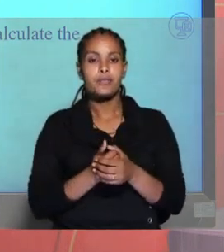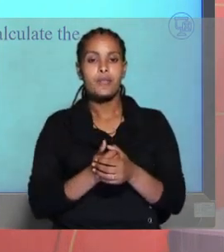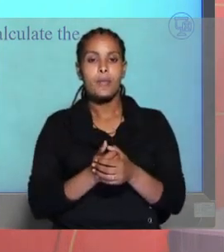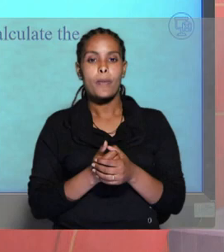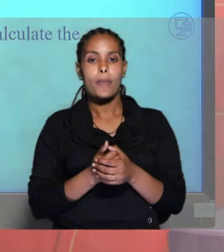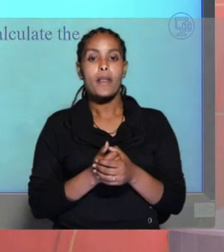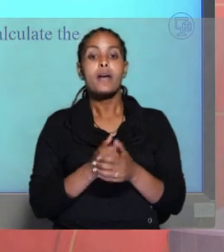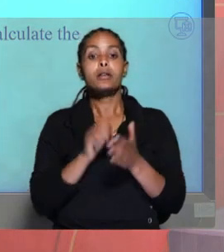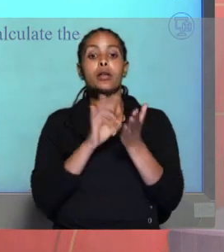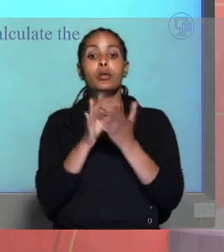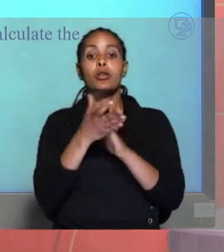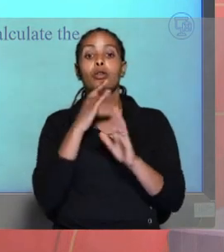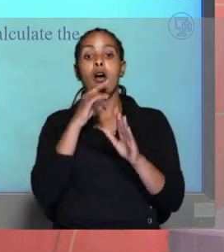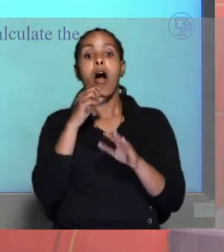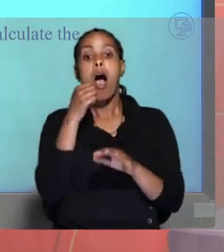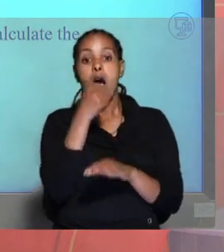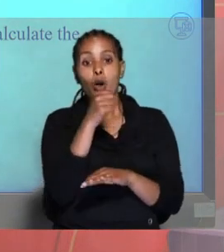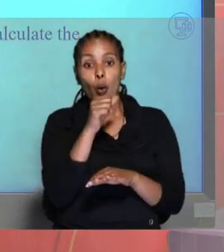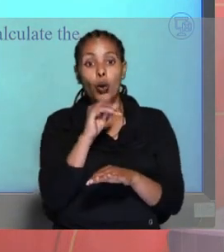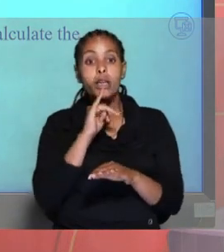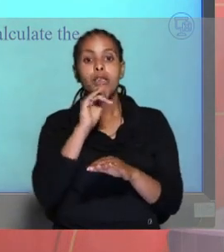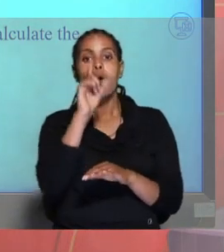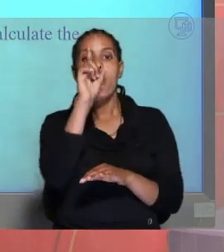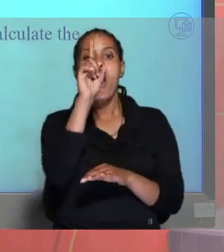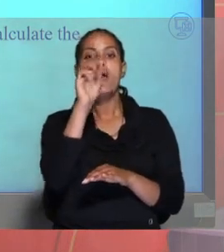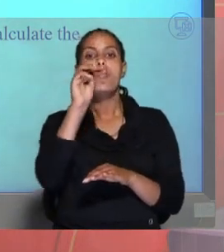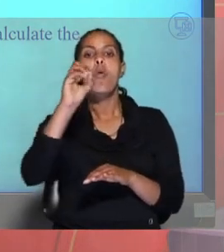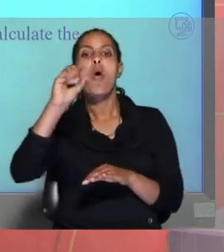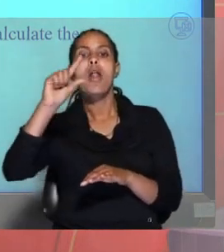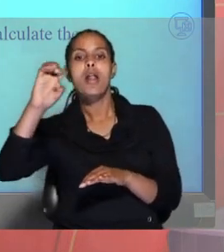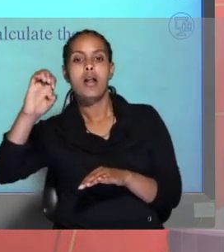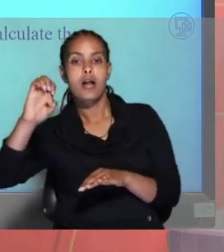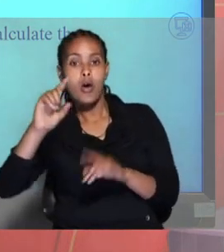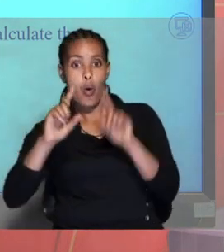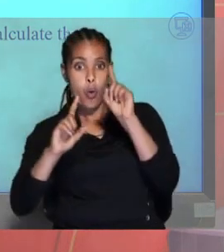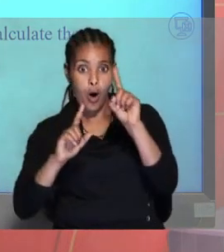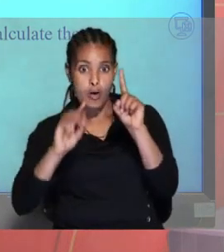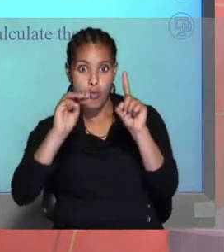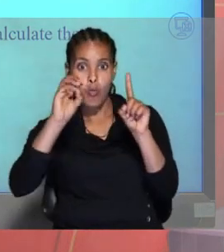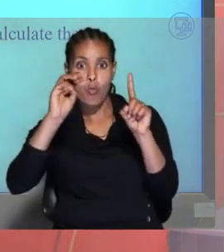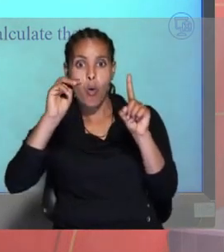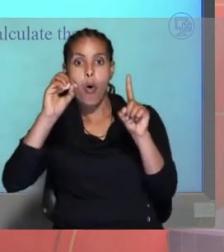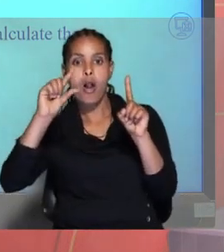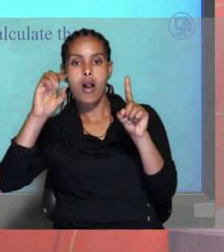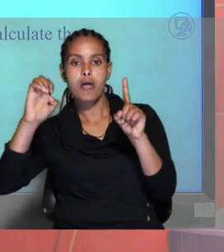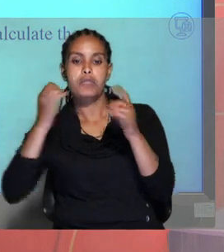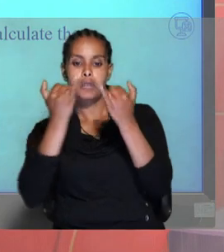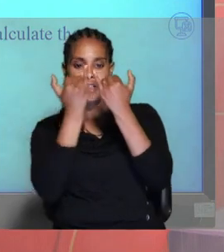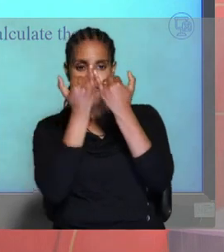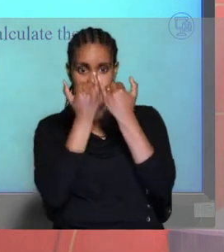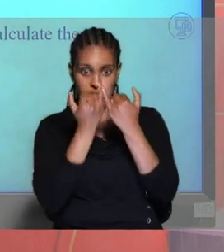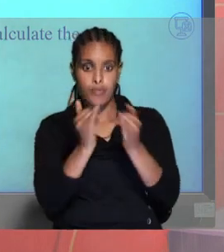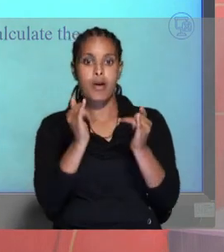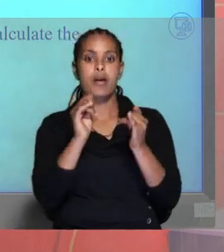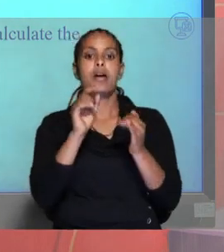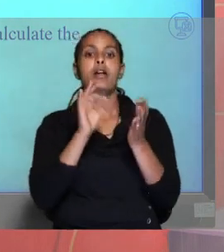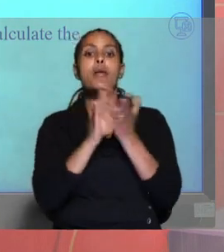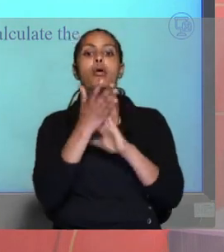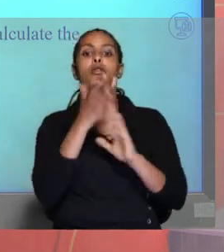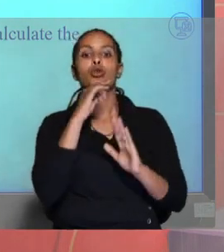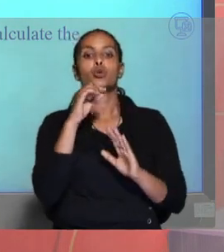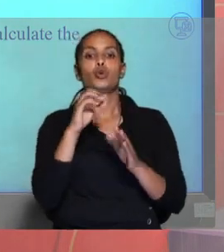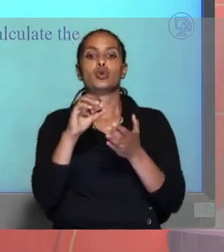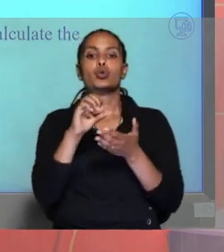solution. Number of mole of alcohol is 1 mole. 1 mole divided by number of